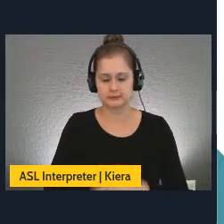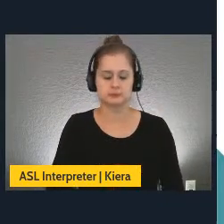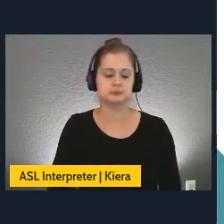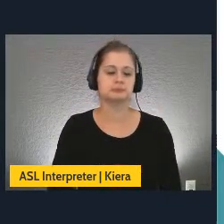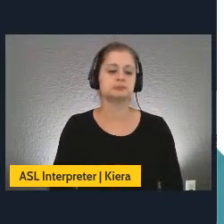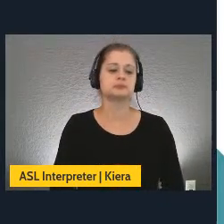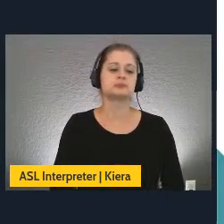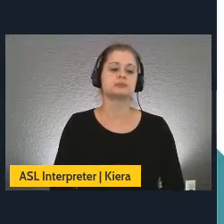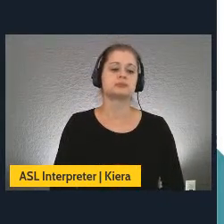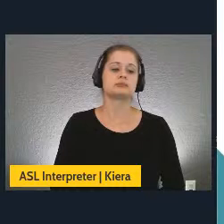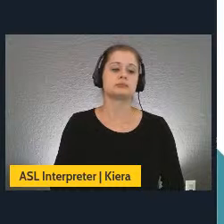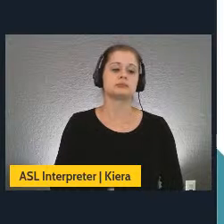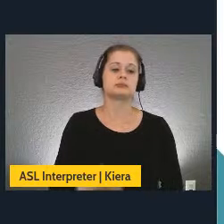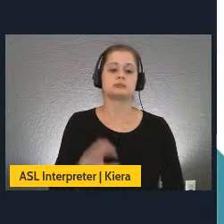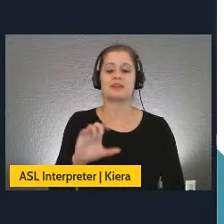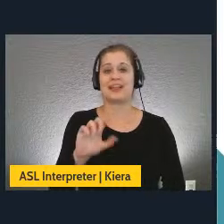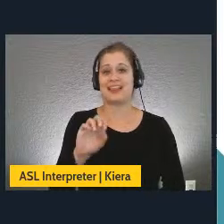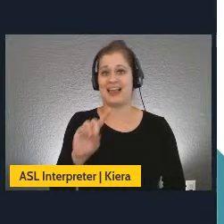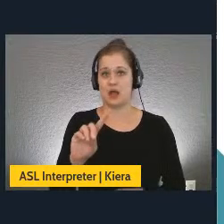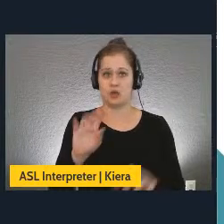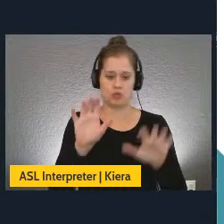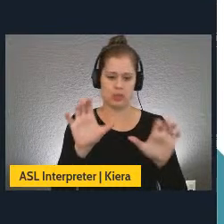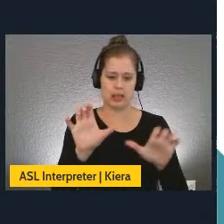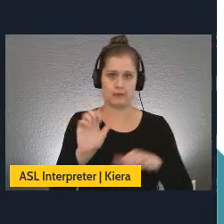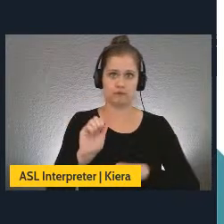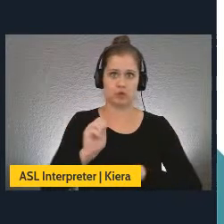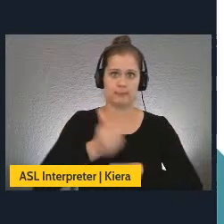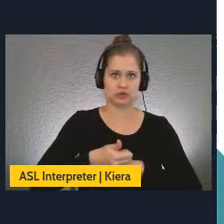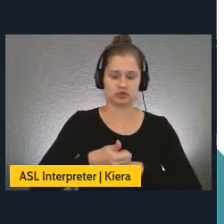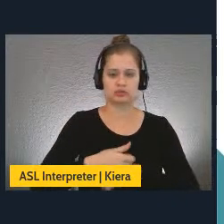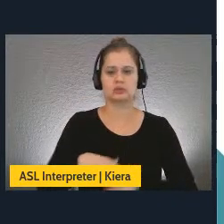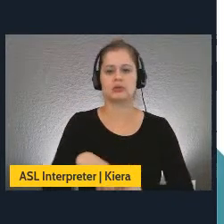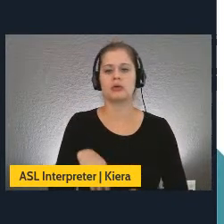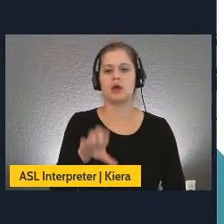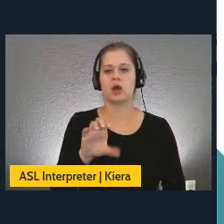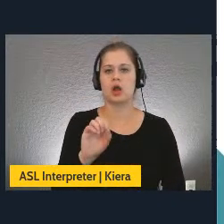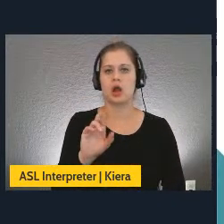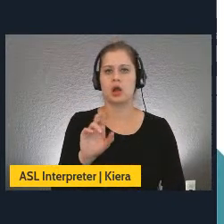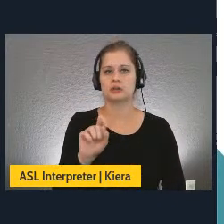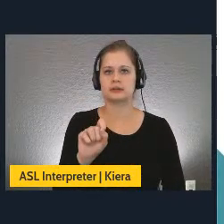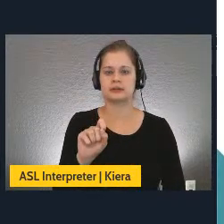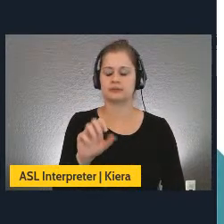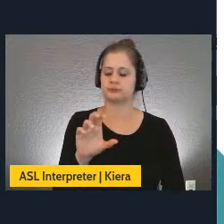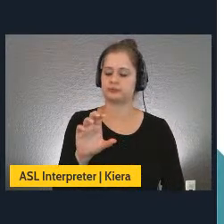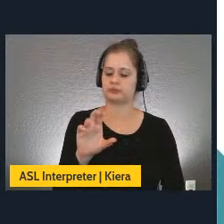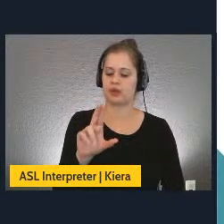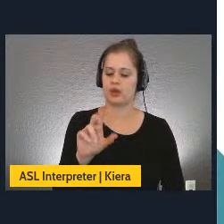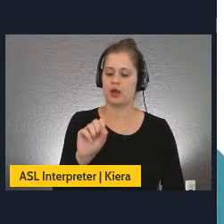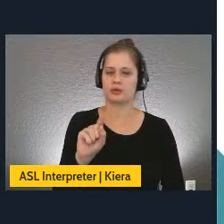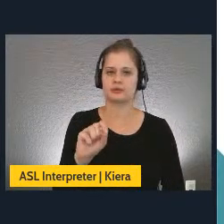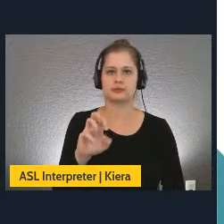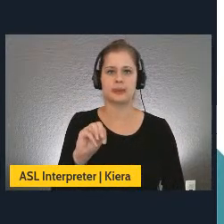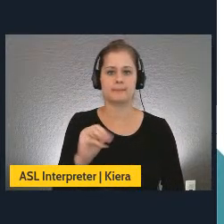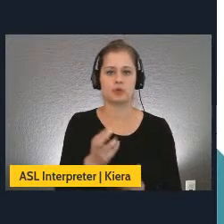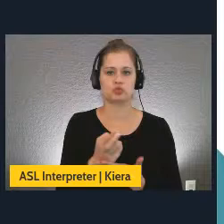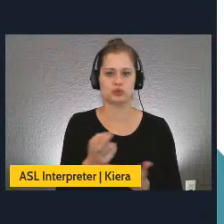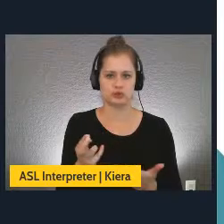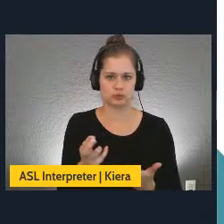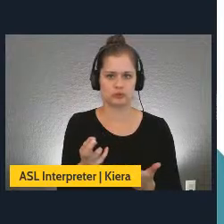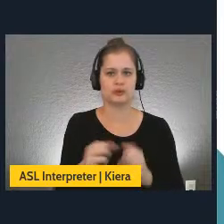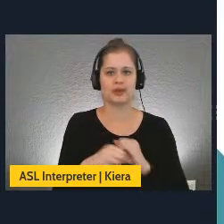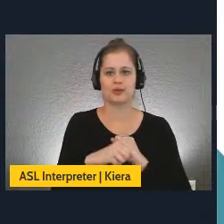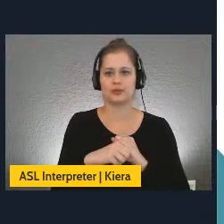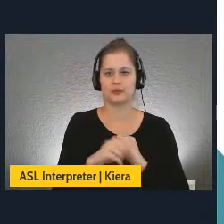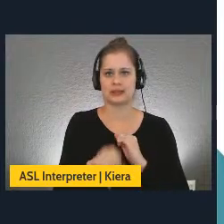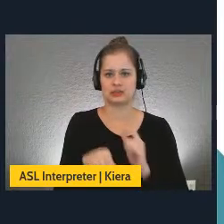the CloudFormation custom resource are extension points to the CloudFormation provisioning engine.